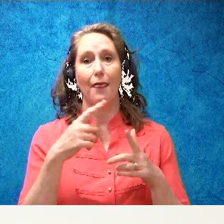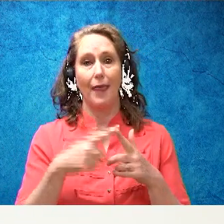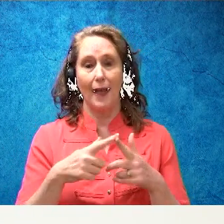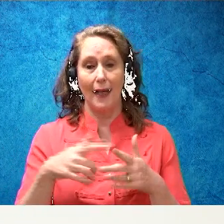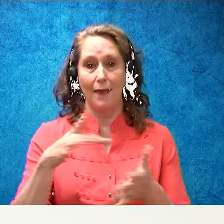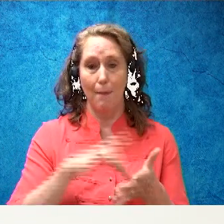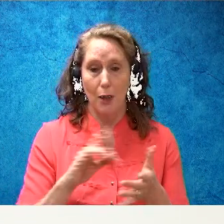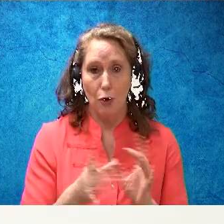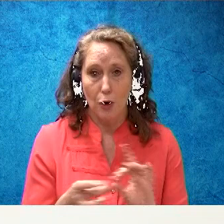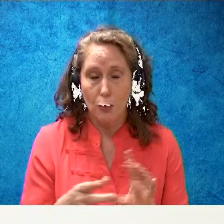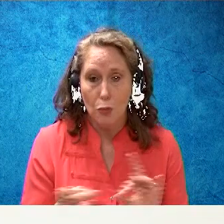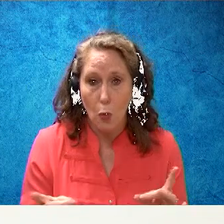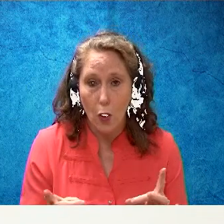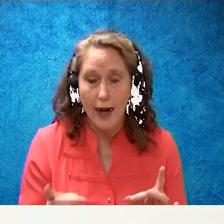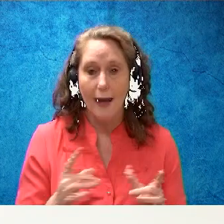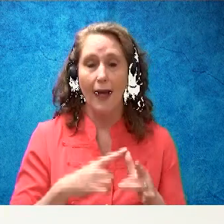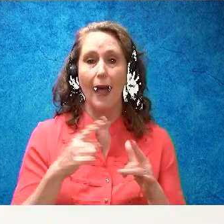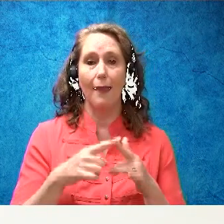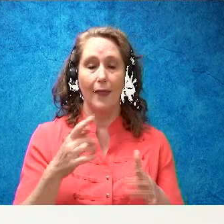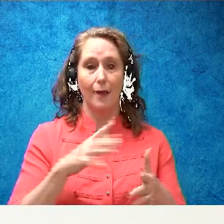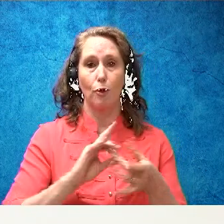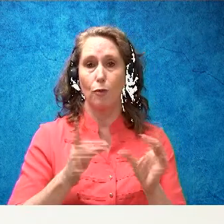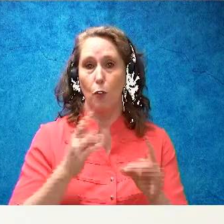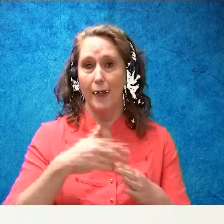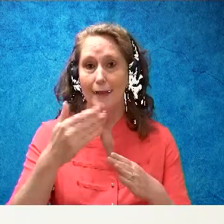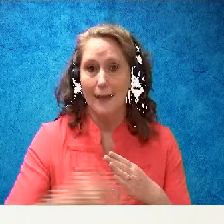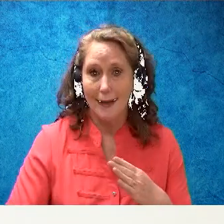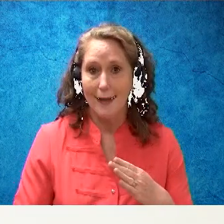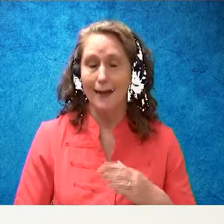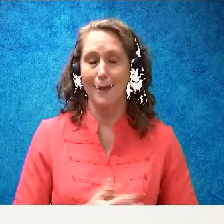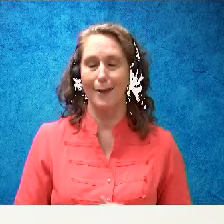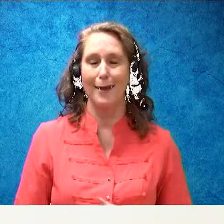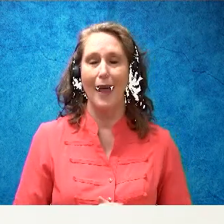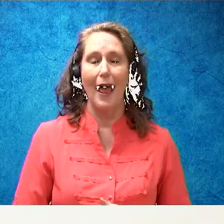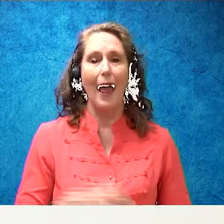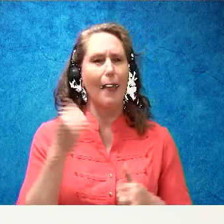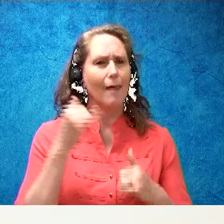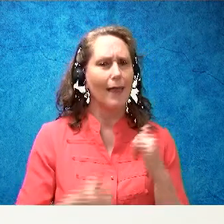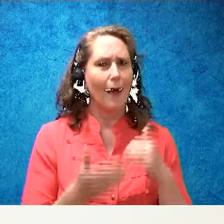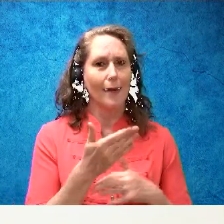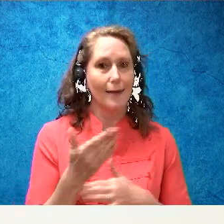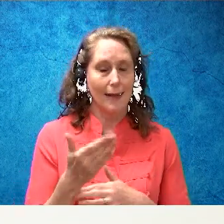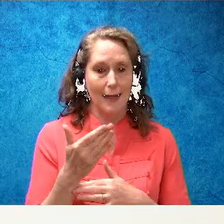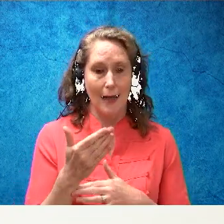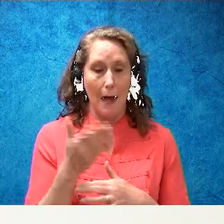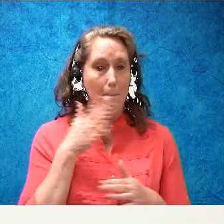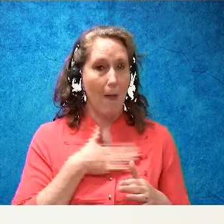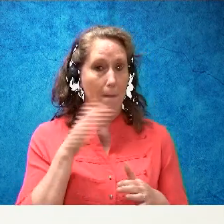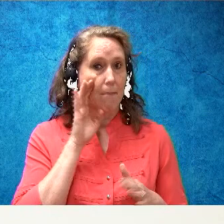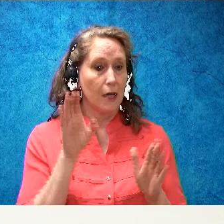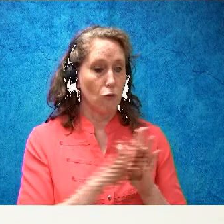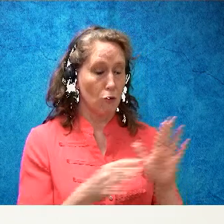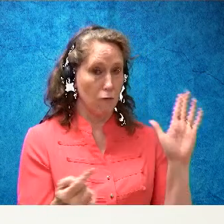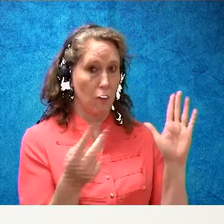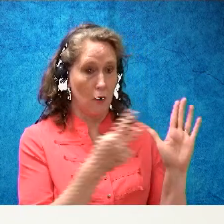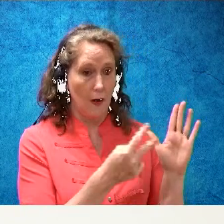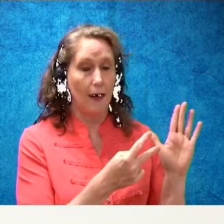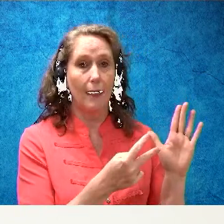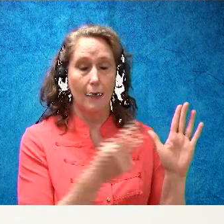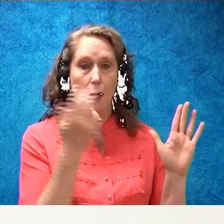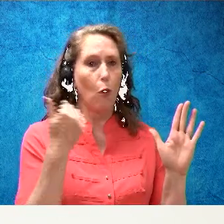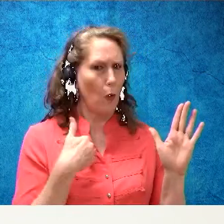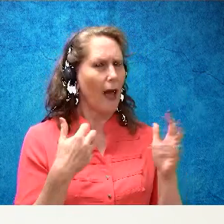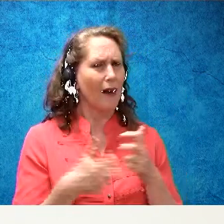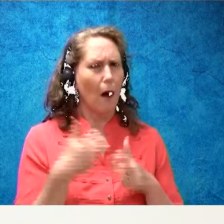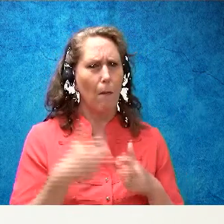in the middle, and then the end. Good job. Okay, and the last thing, if you look at my picture, so we had a